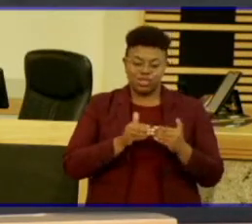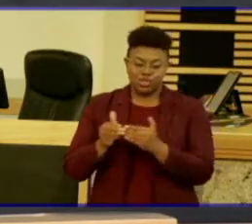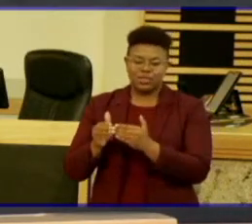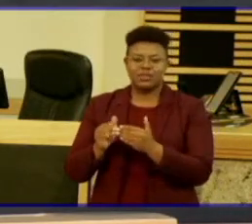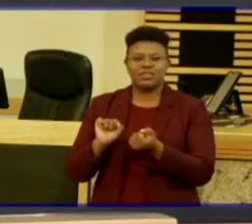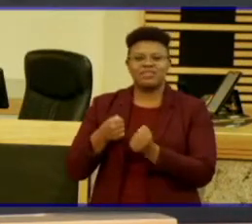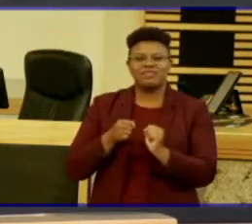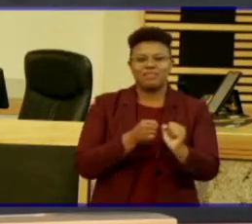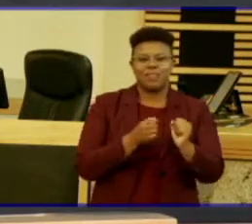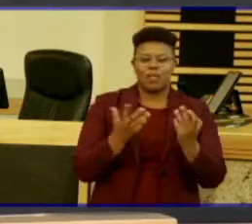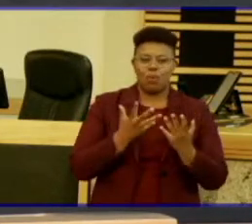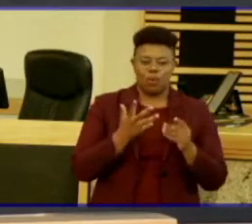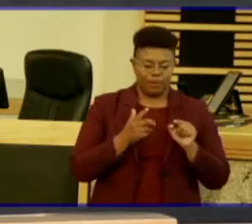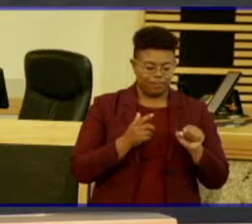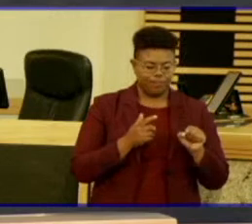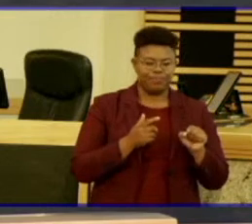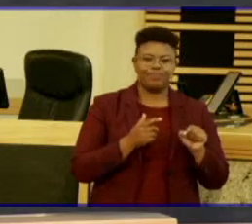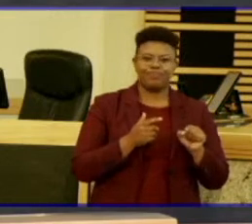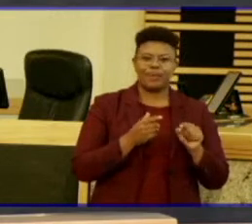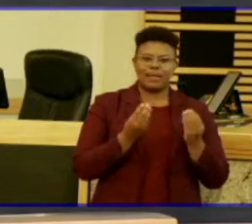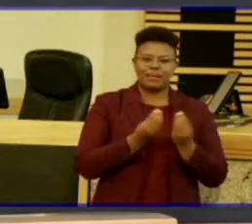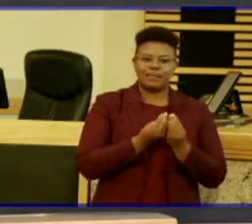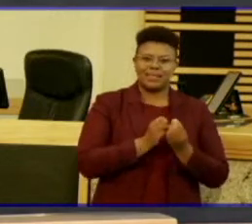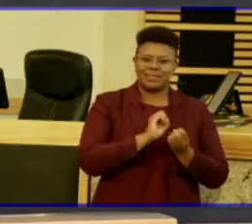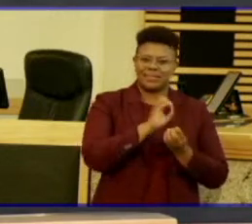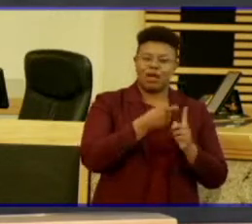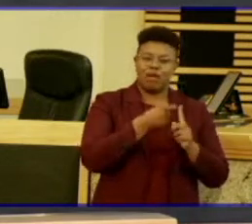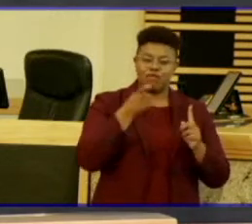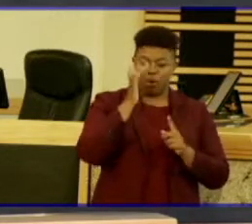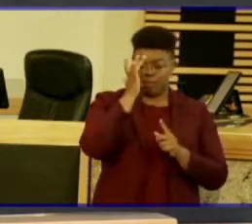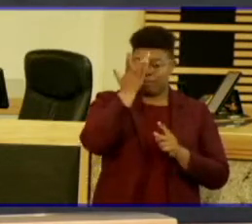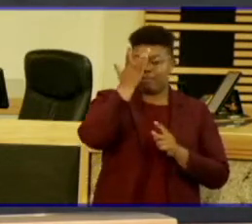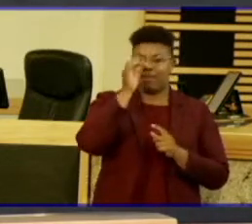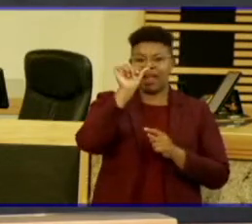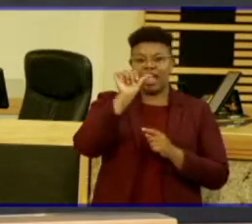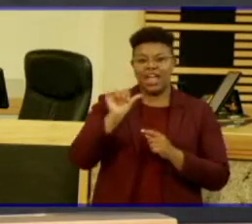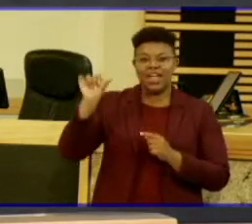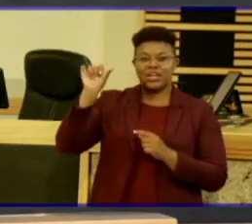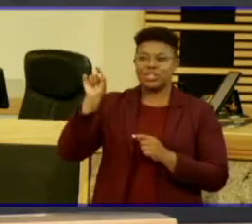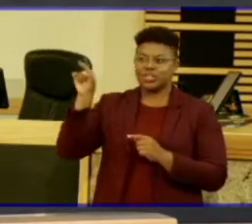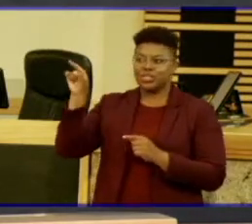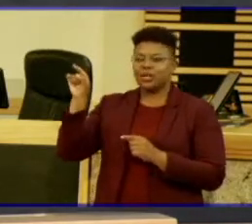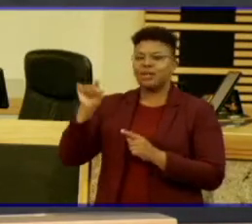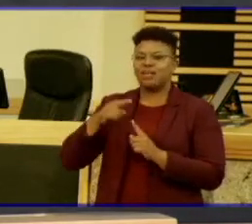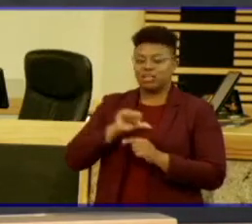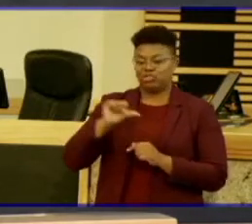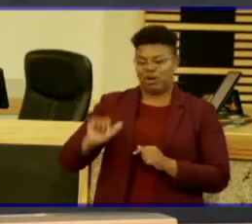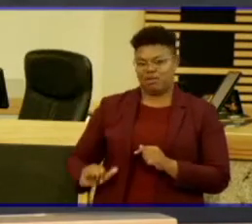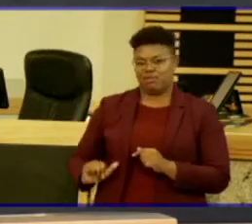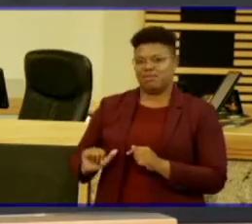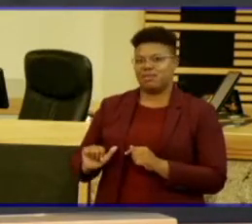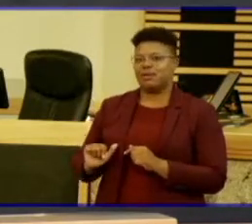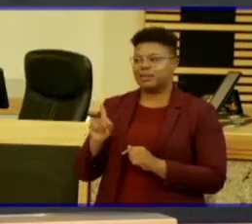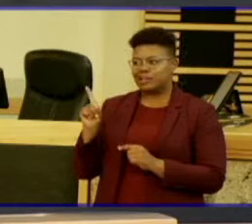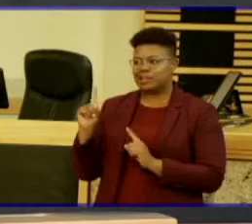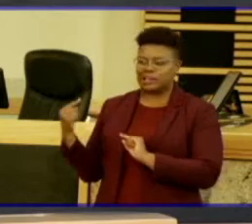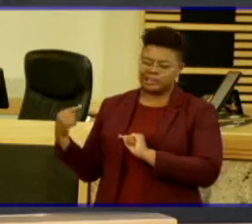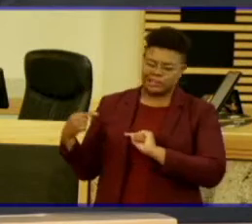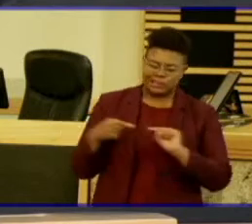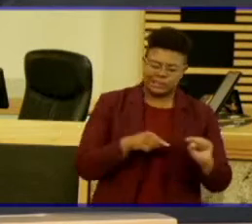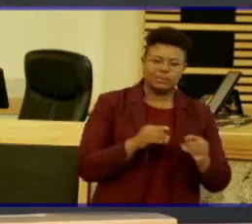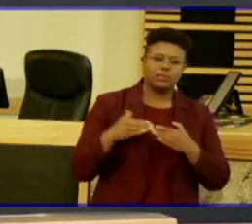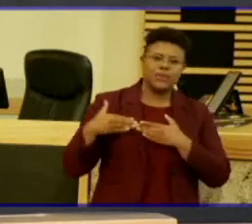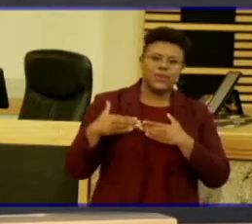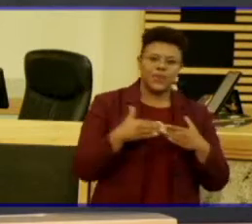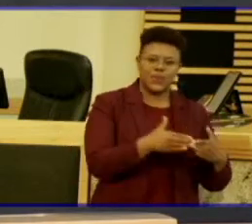strategy on the volume uplift from Asia, specifically from China. Our railway branch